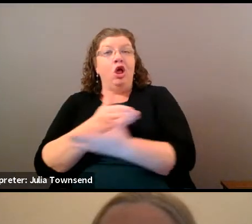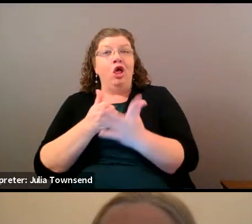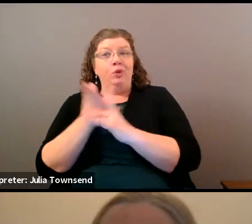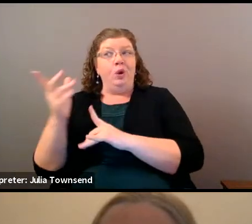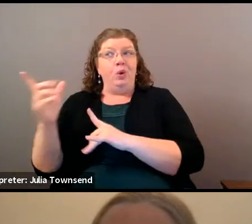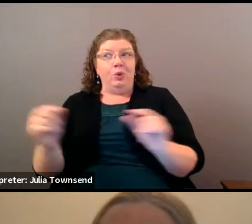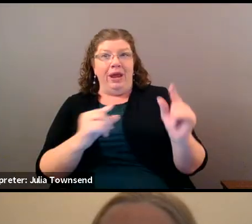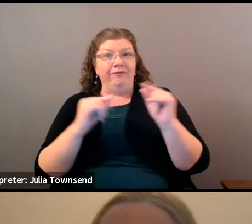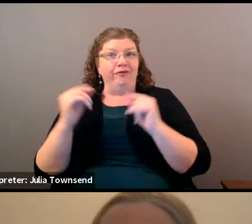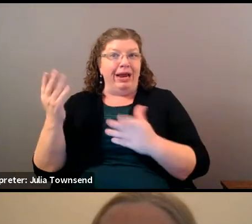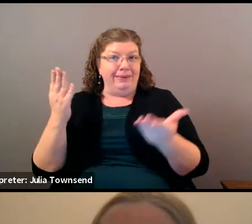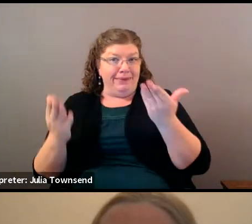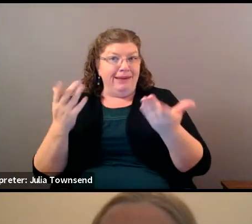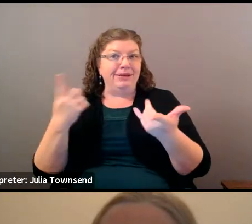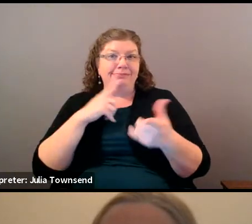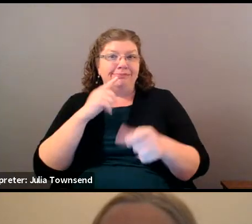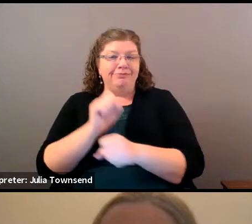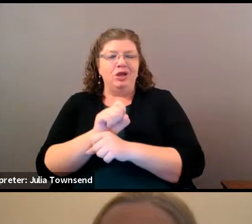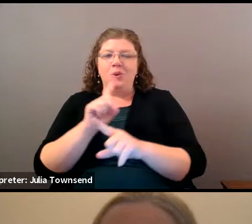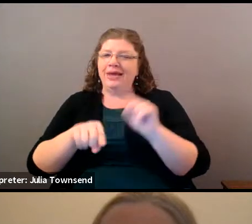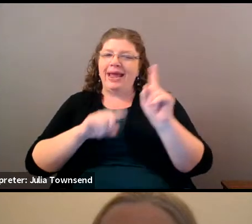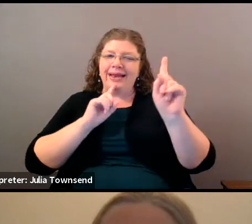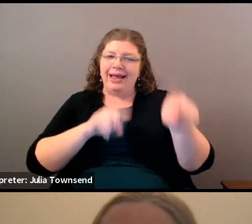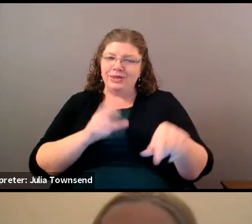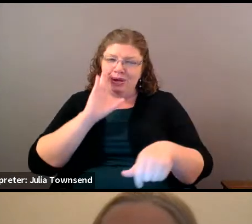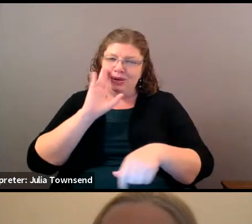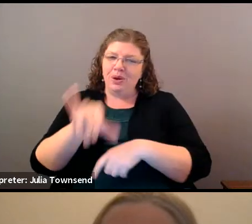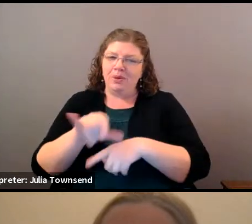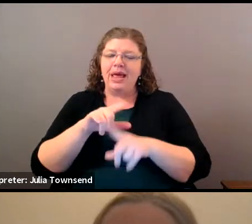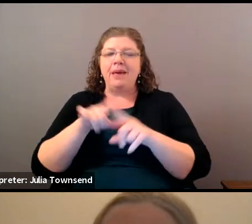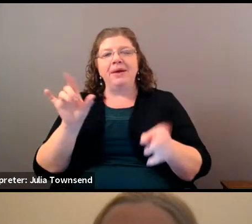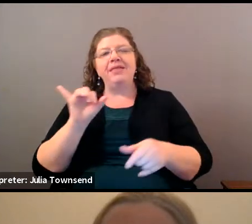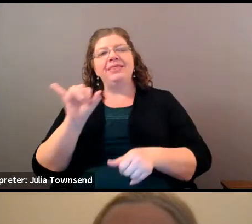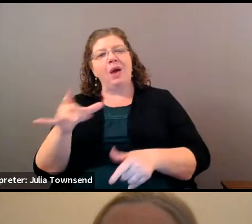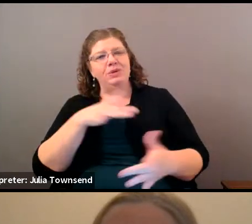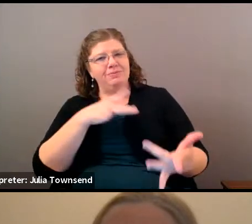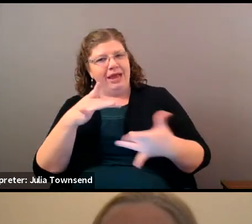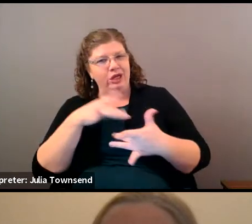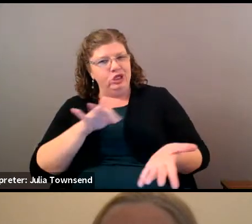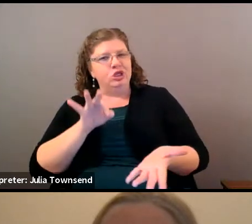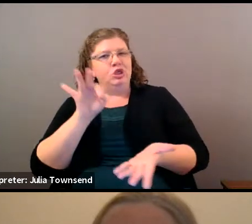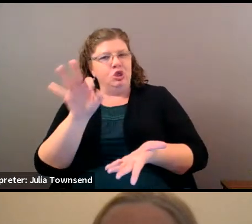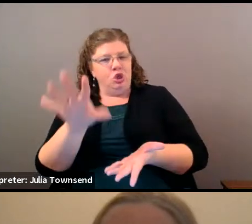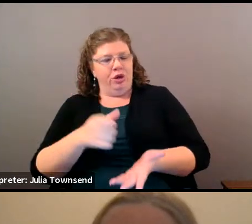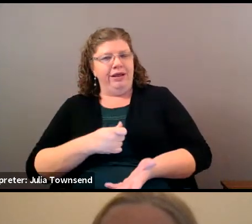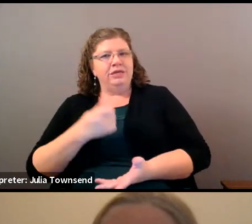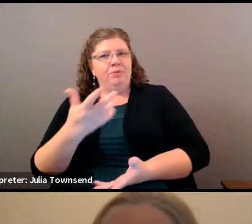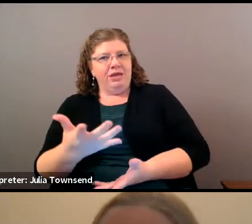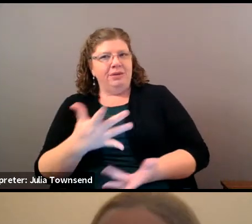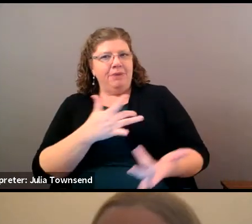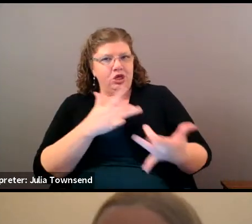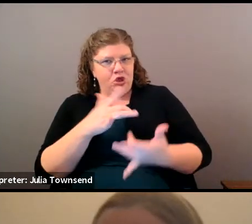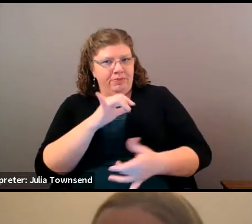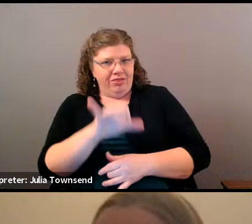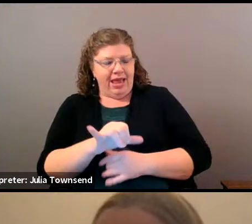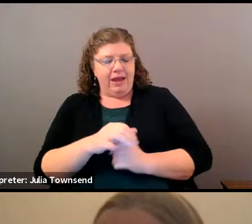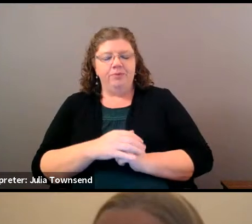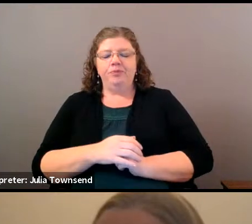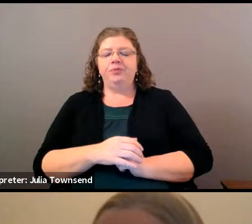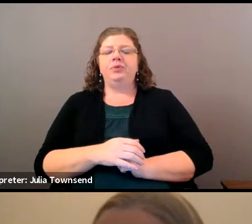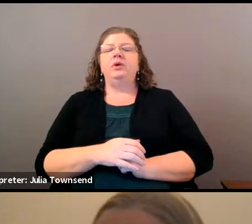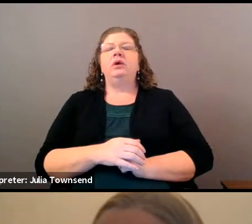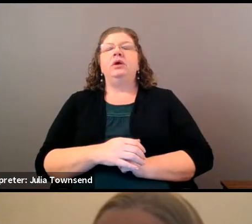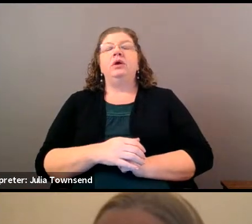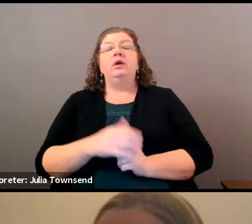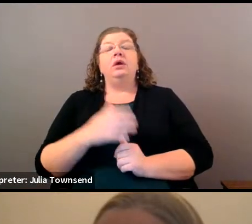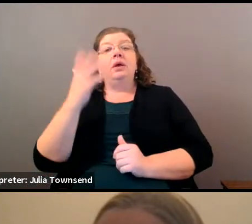might have. I know you can't answer back to me, but that was my concern in expressing my concern about that.